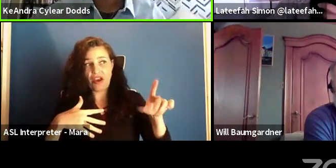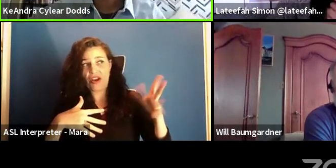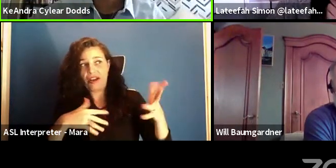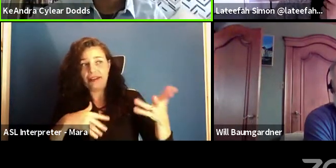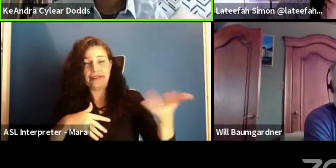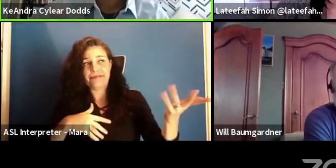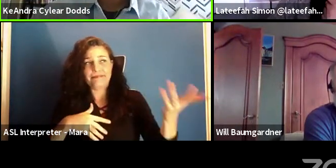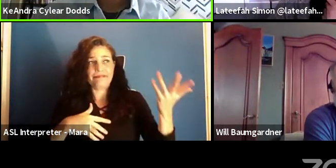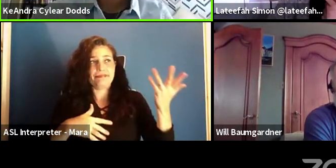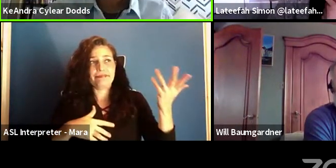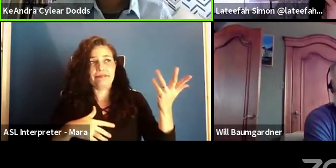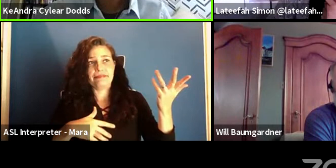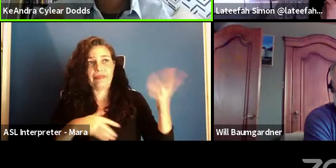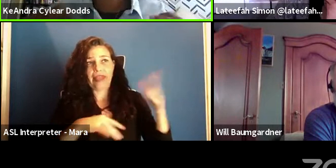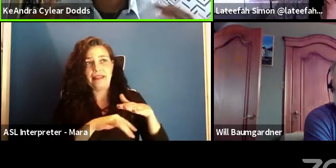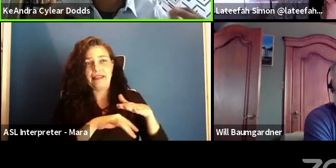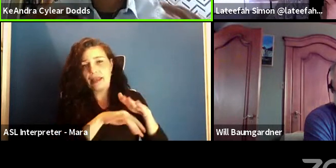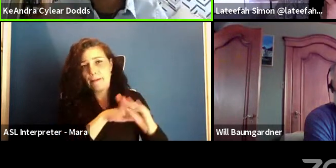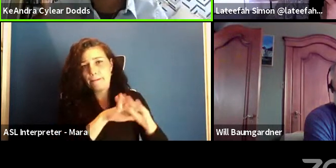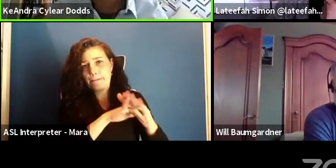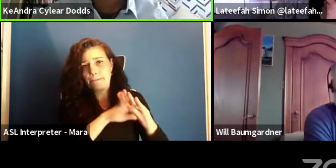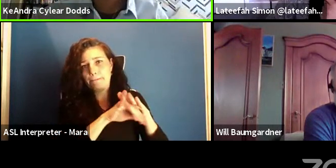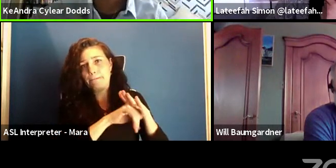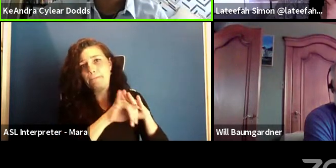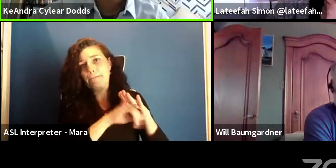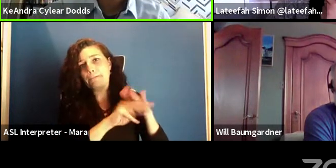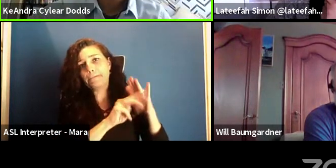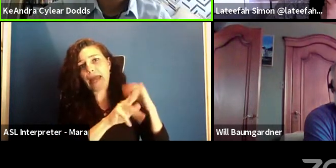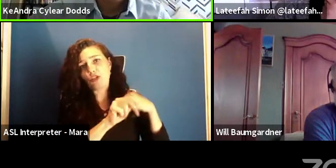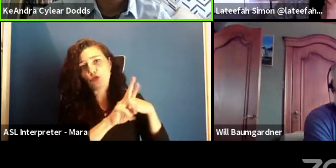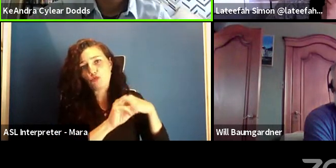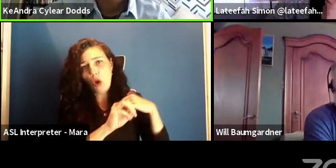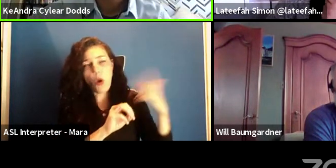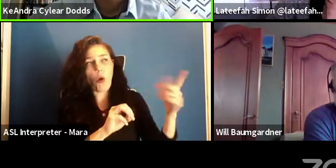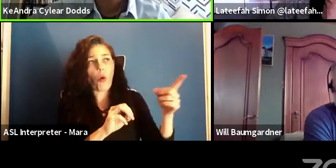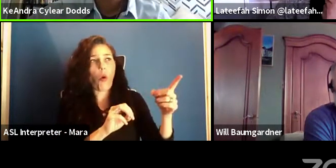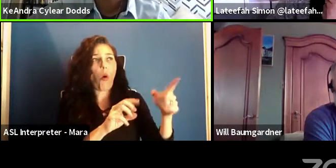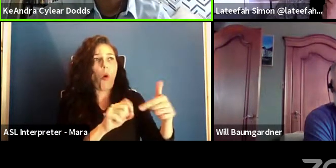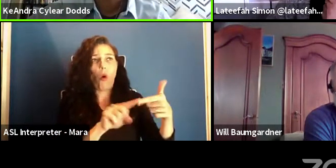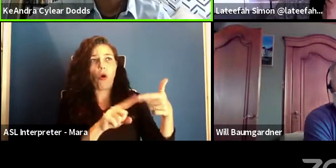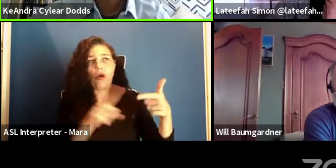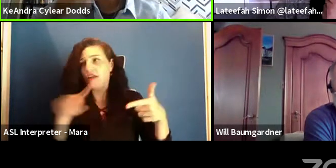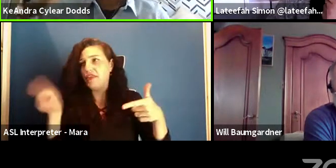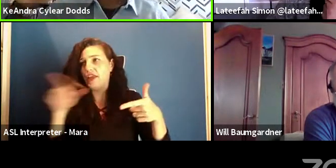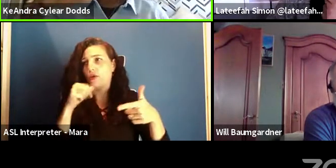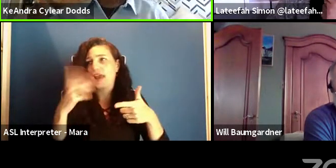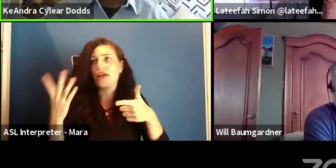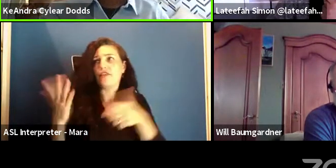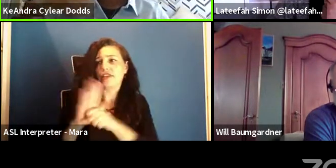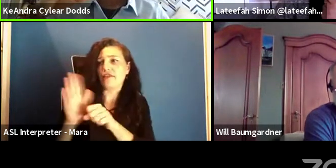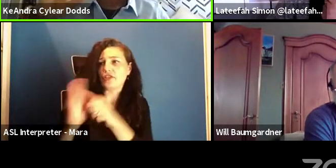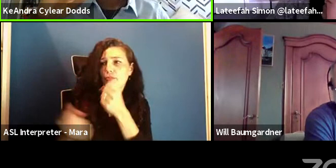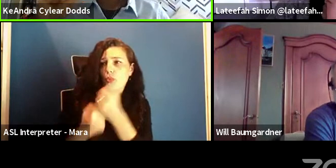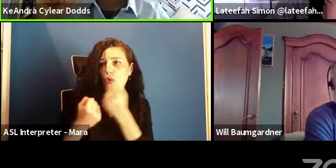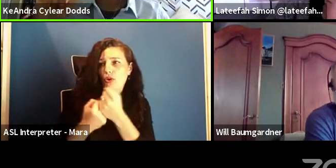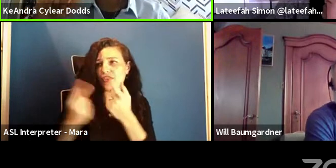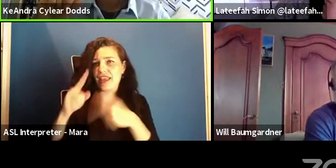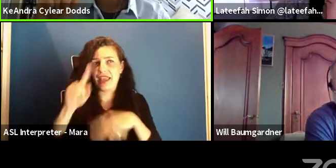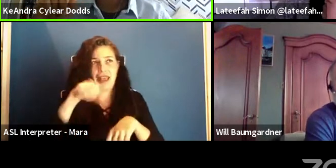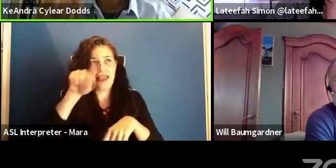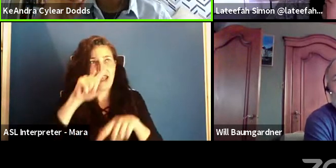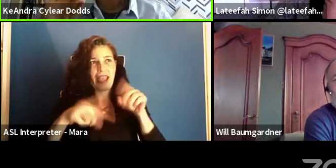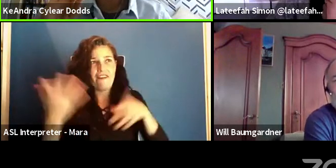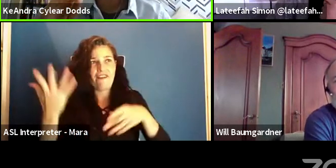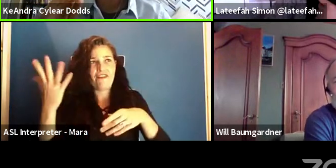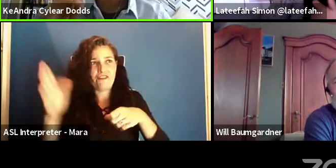having the support that's needed to truly participate. So I feel like this answer is a little, I'm rambling